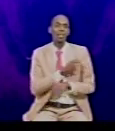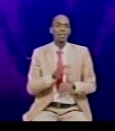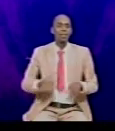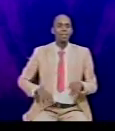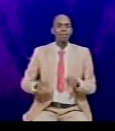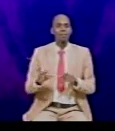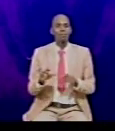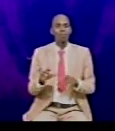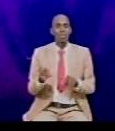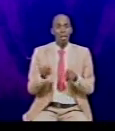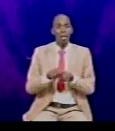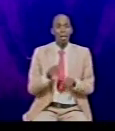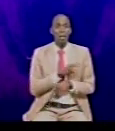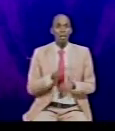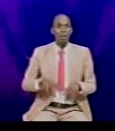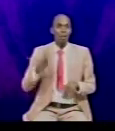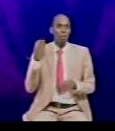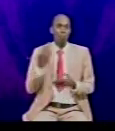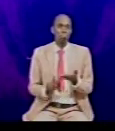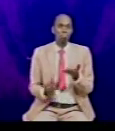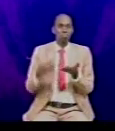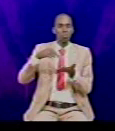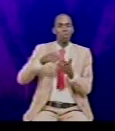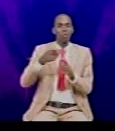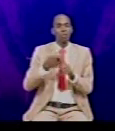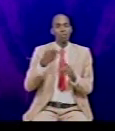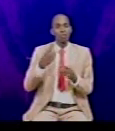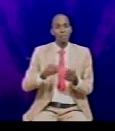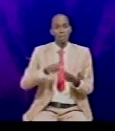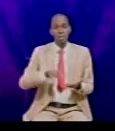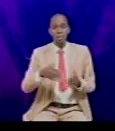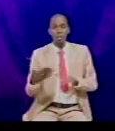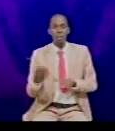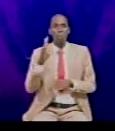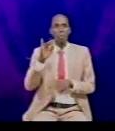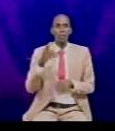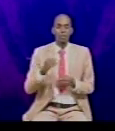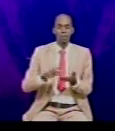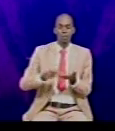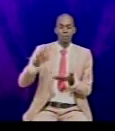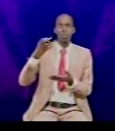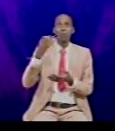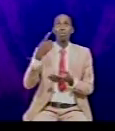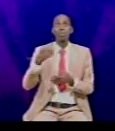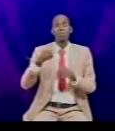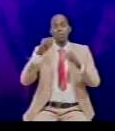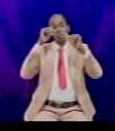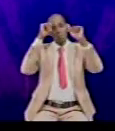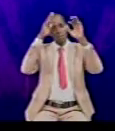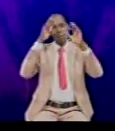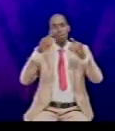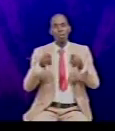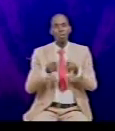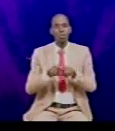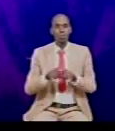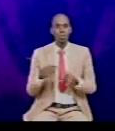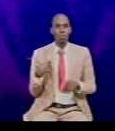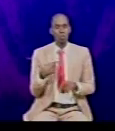as Christ was raised from up from the dead by the glory of the Father, even so